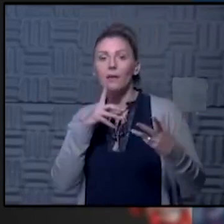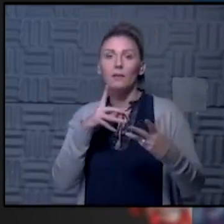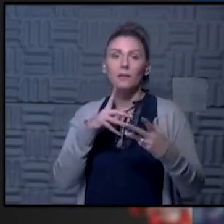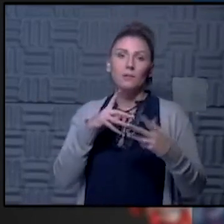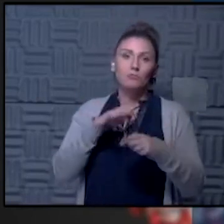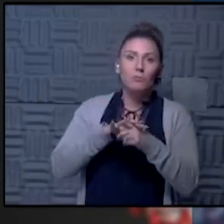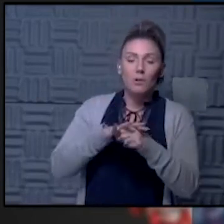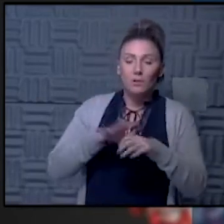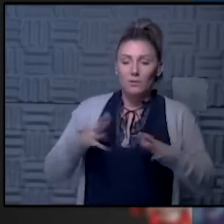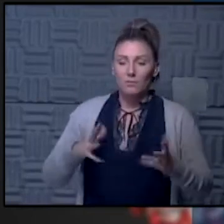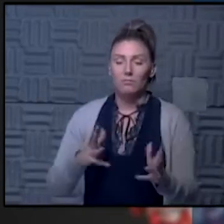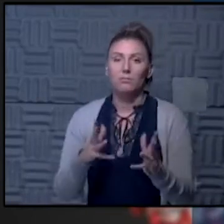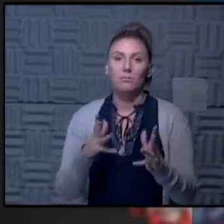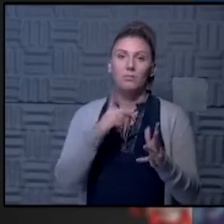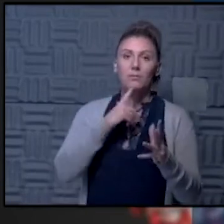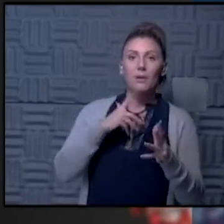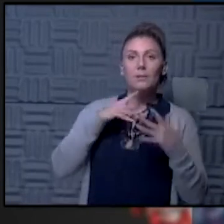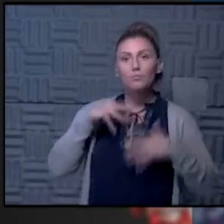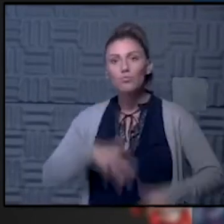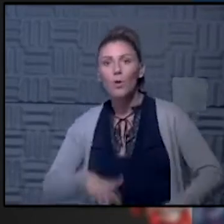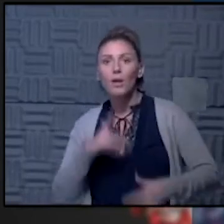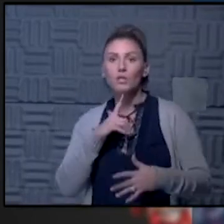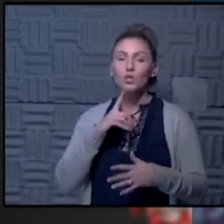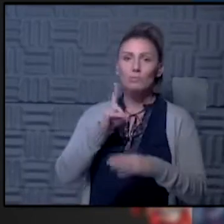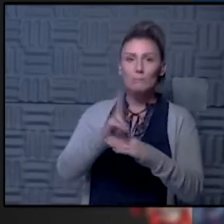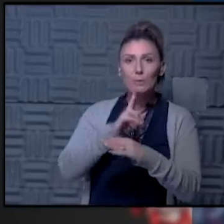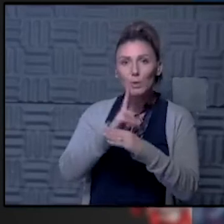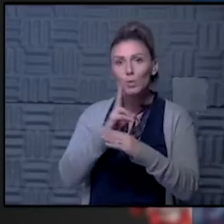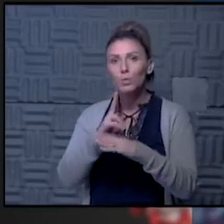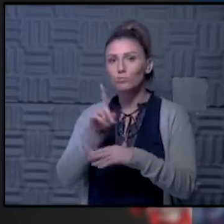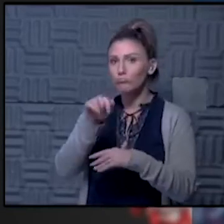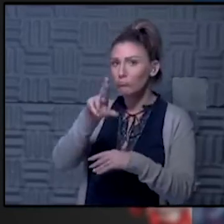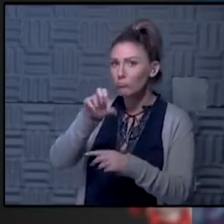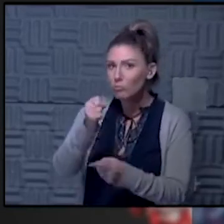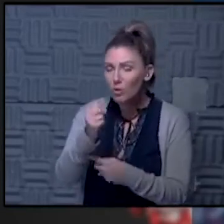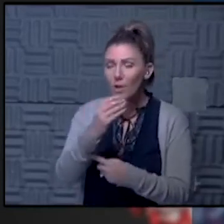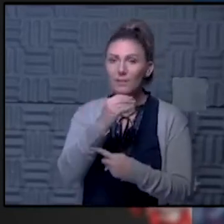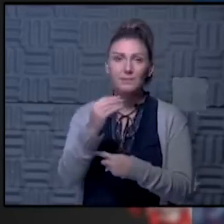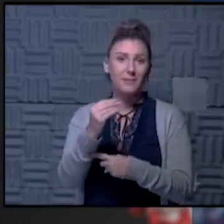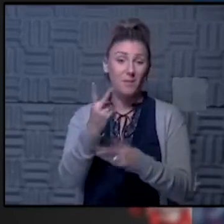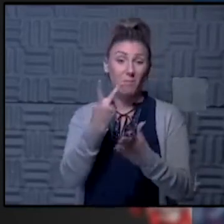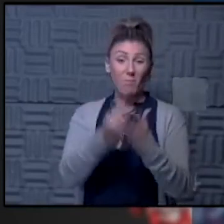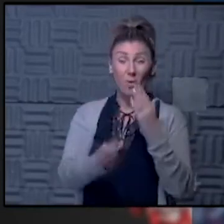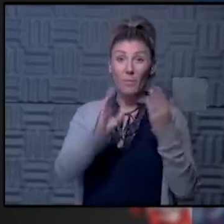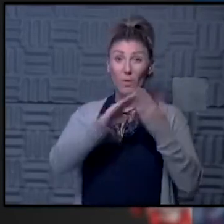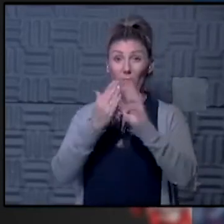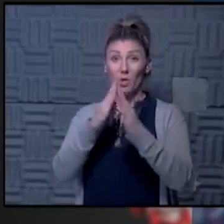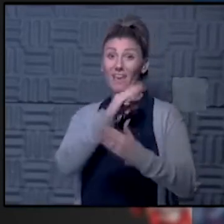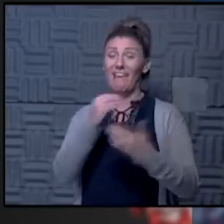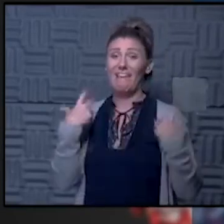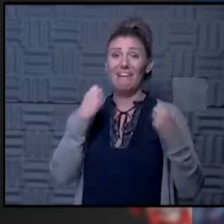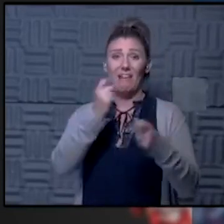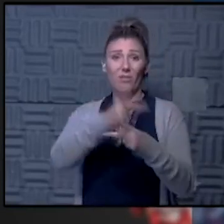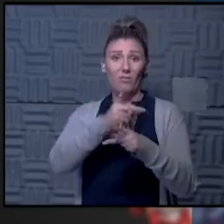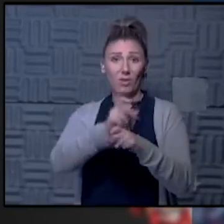isolation, depression, substance abuse issues that we've heard about, both for the community and also for healthcare